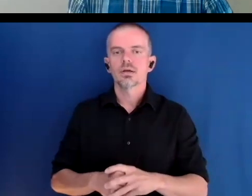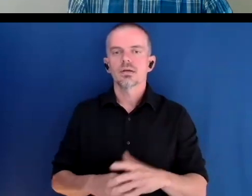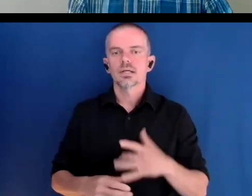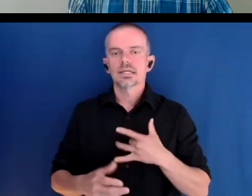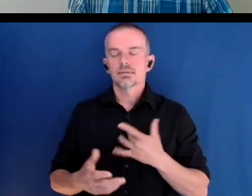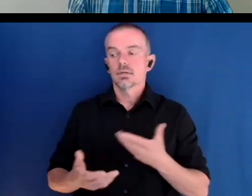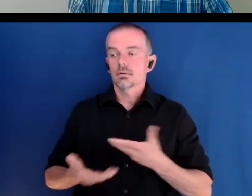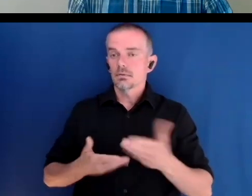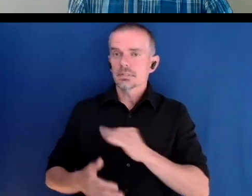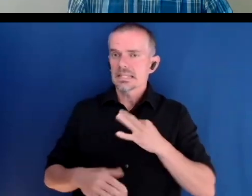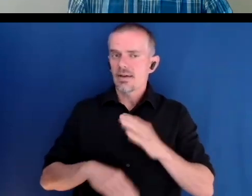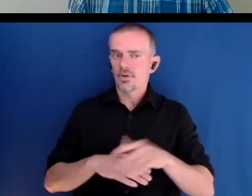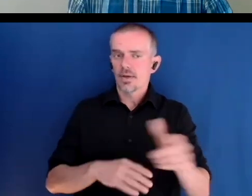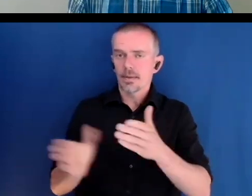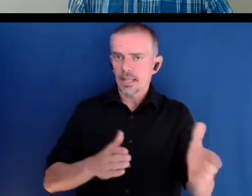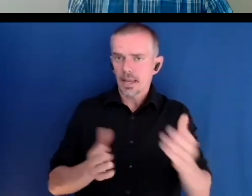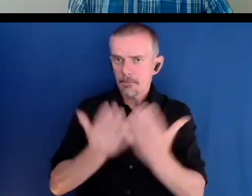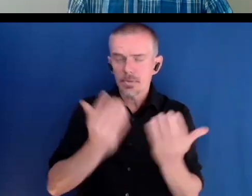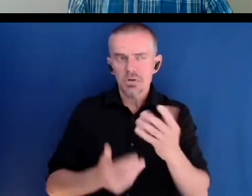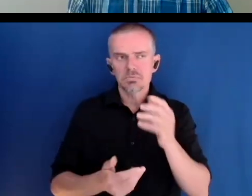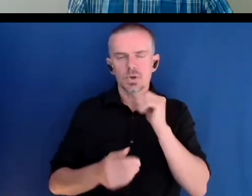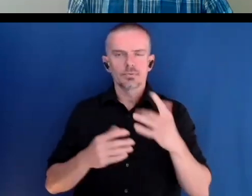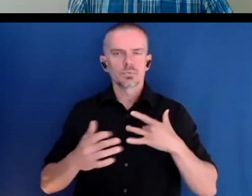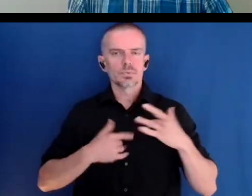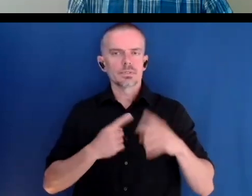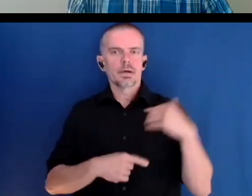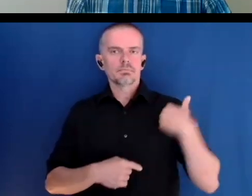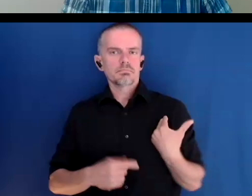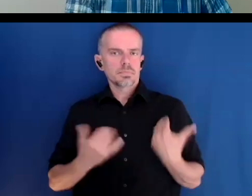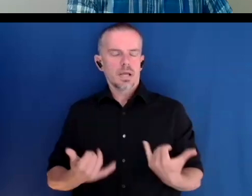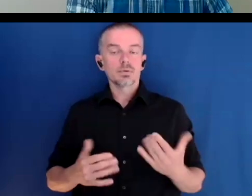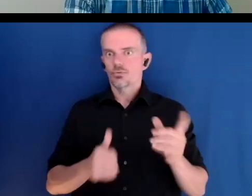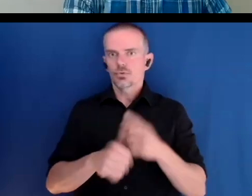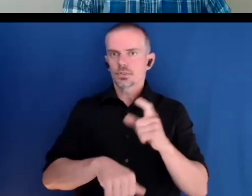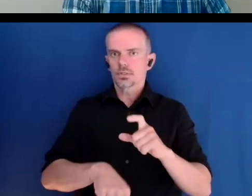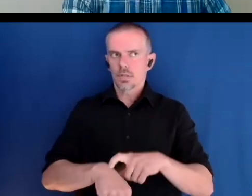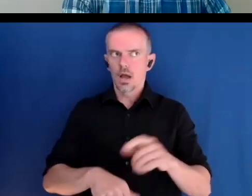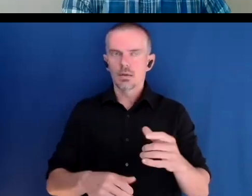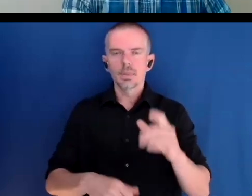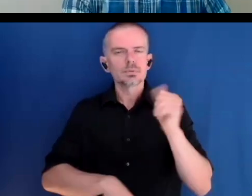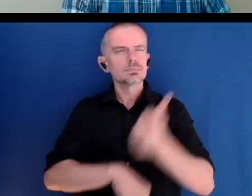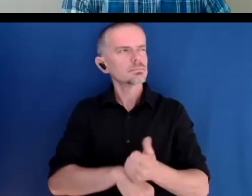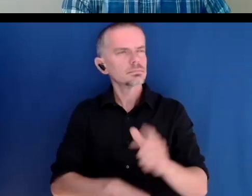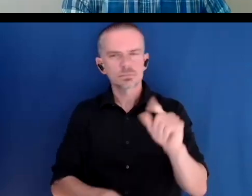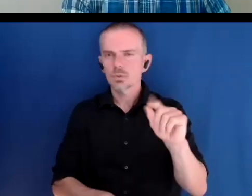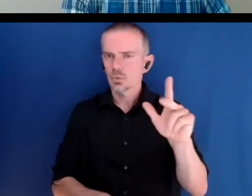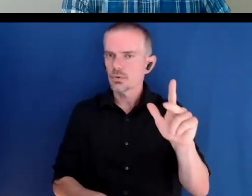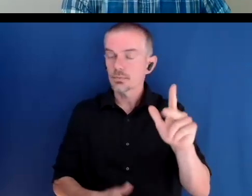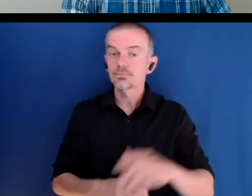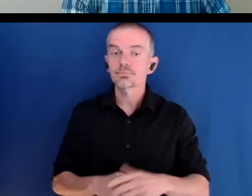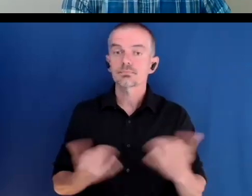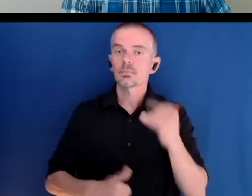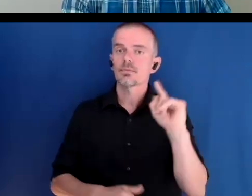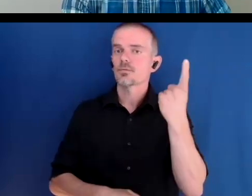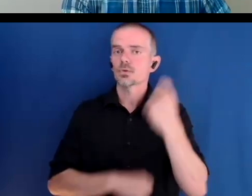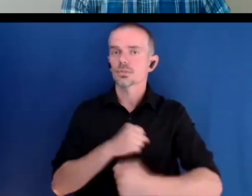out on prescribed burns for the first time this year. So that was established in 2023 for us. This is the first year